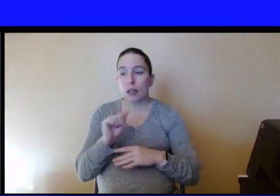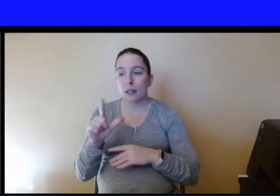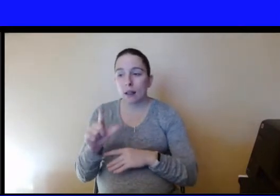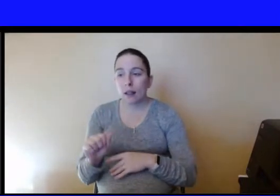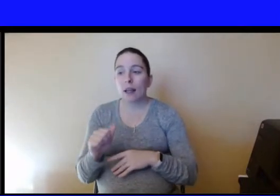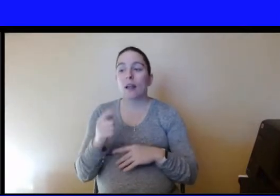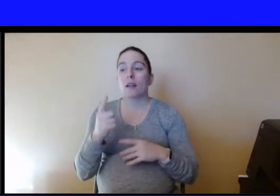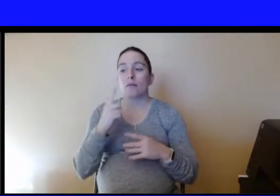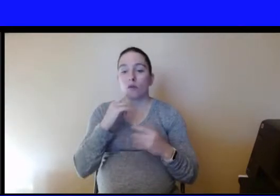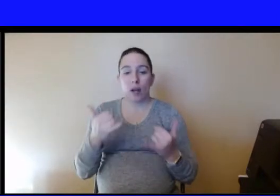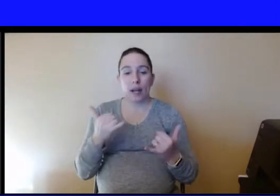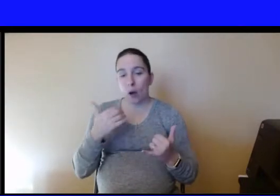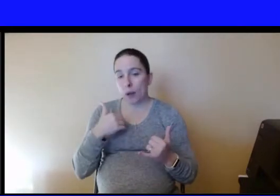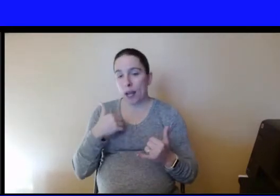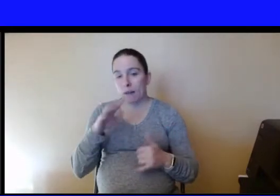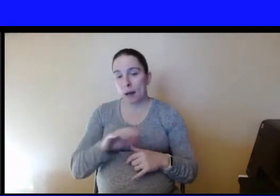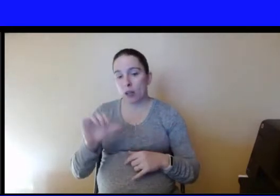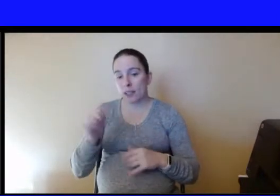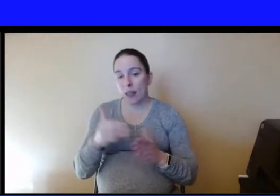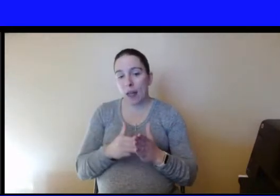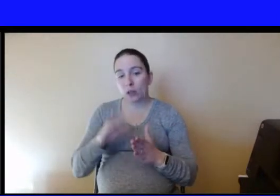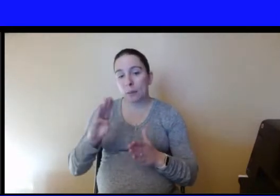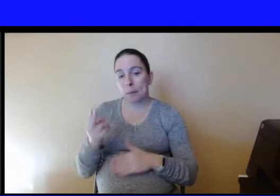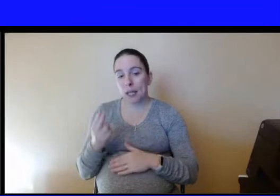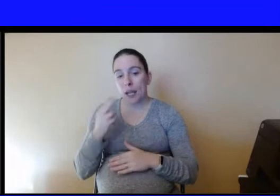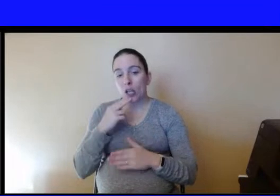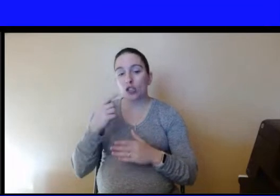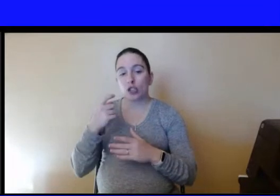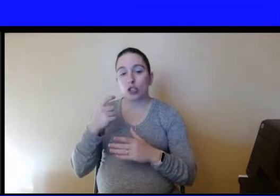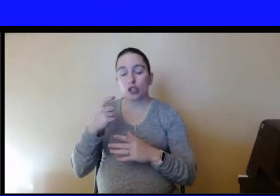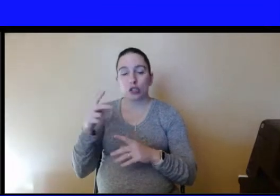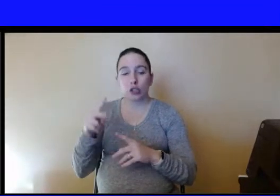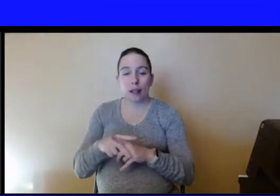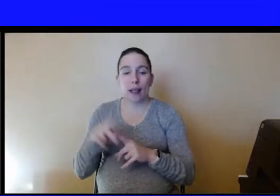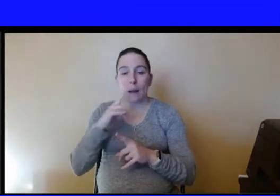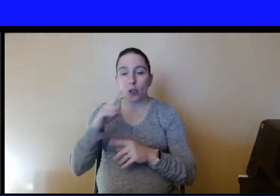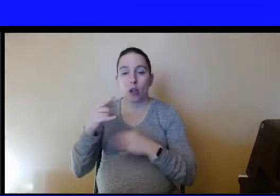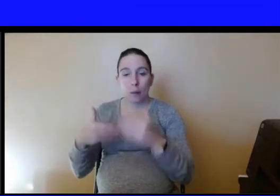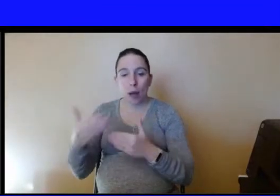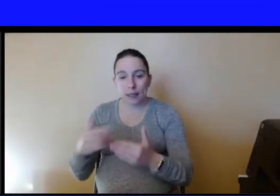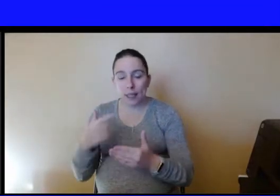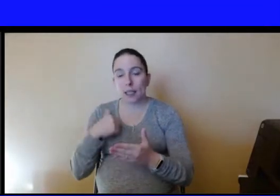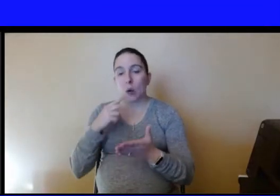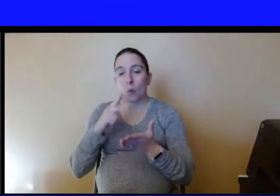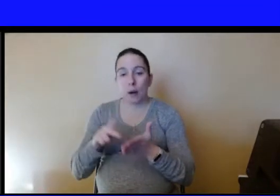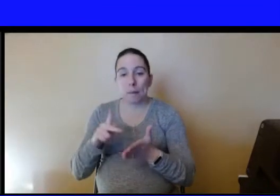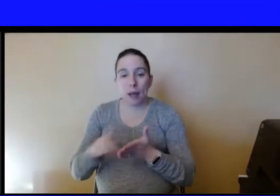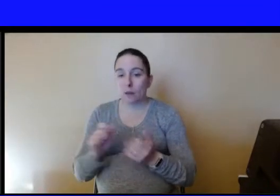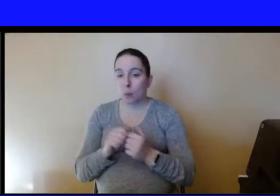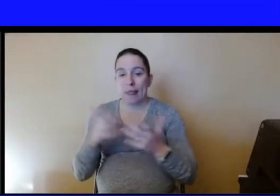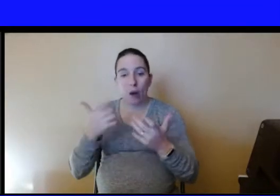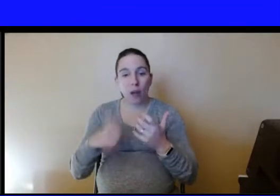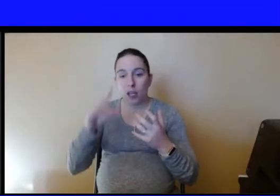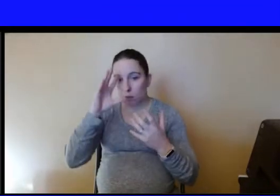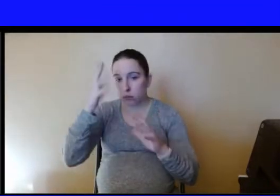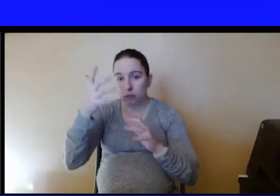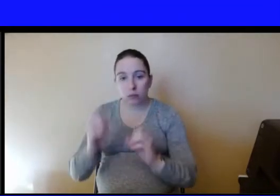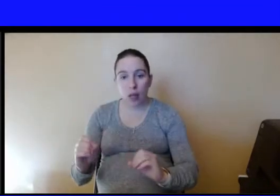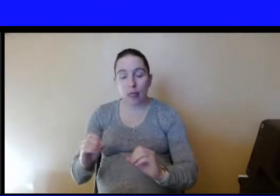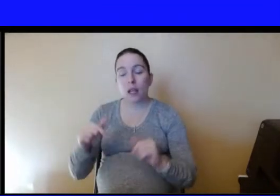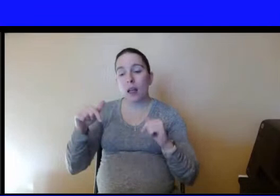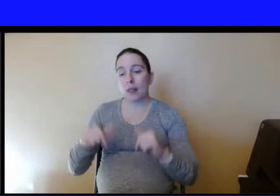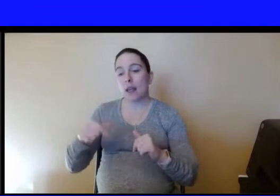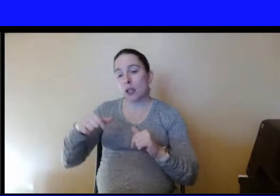then just to inform the committee about the foster care program that went live July of this year.